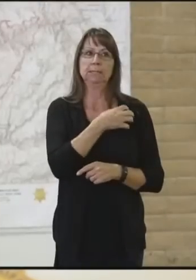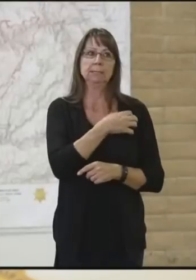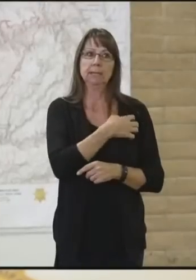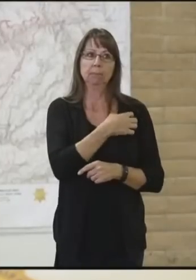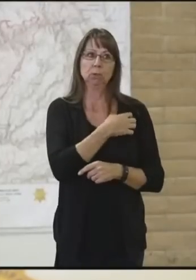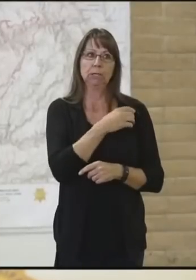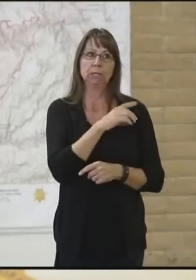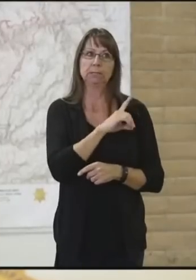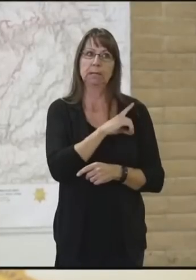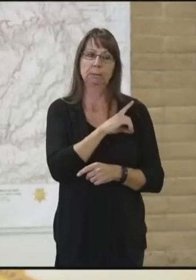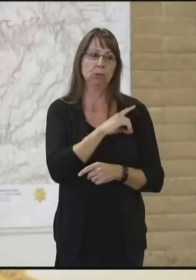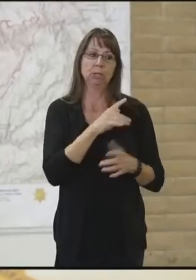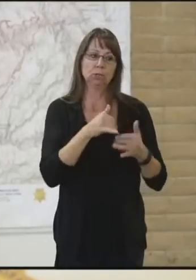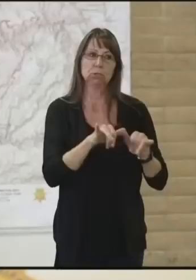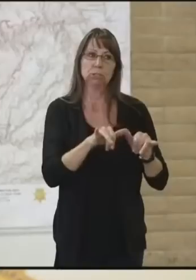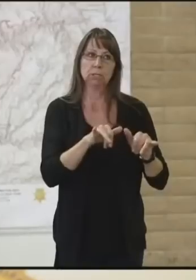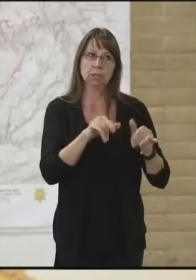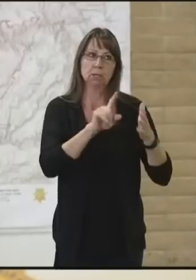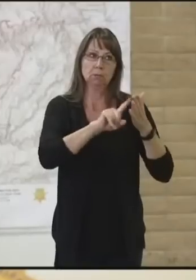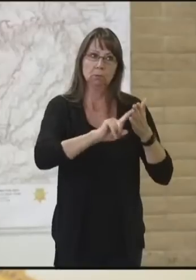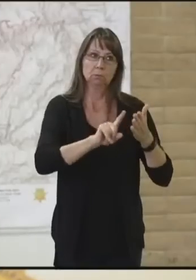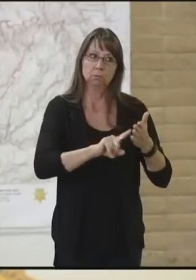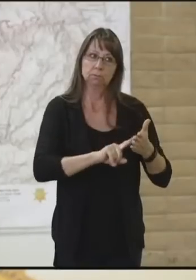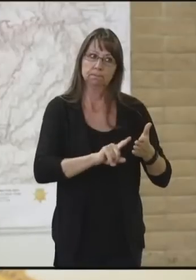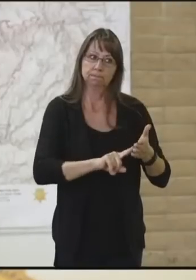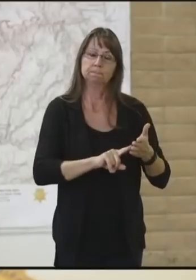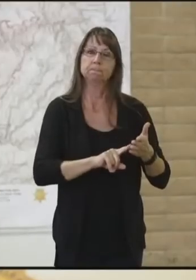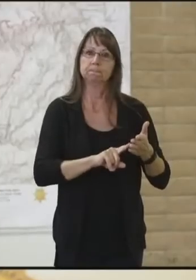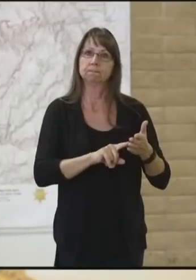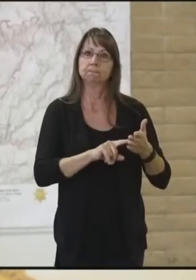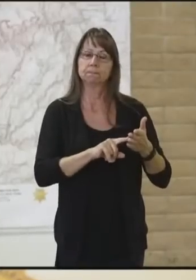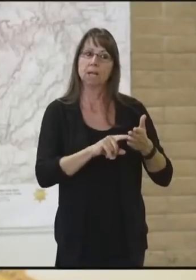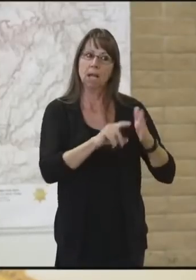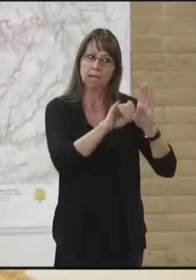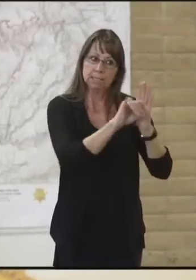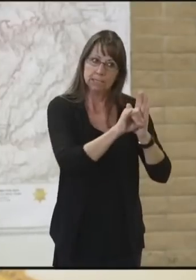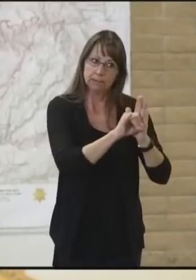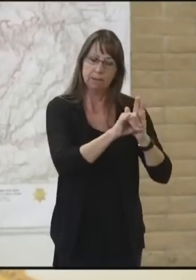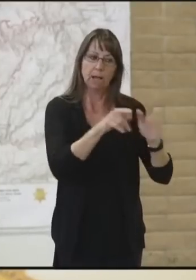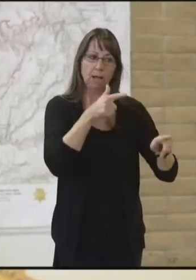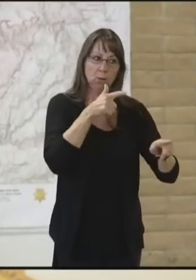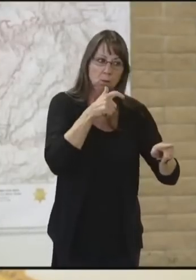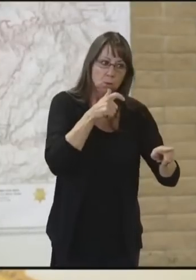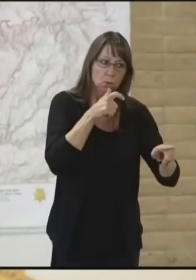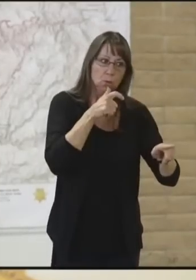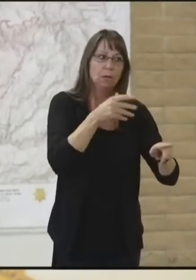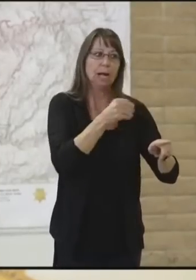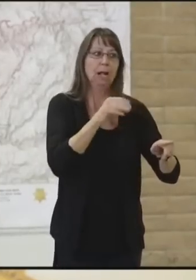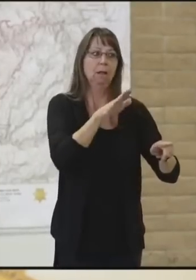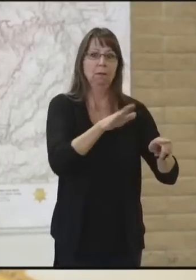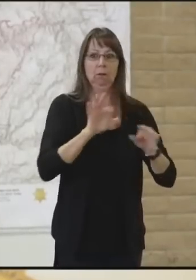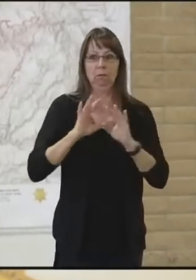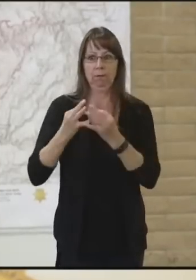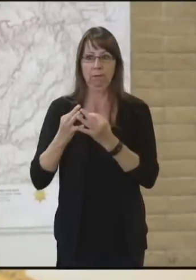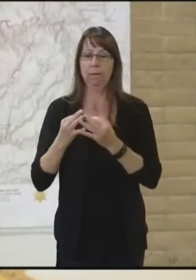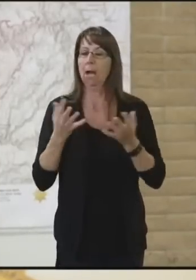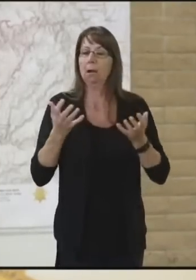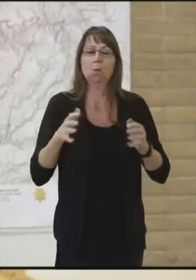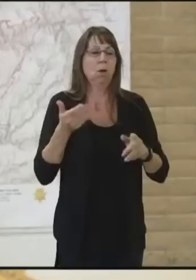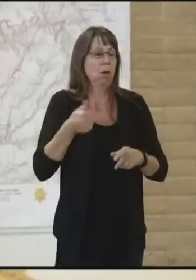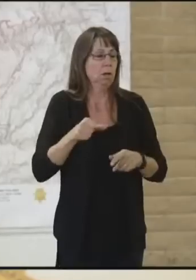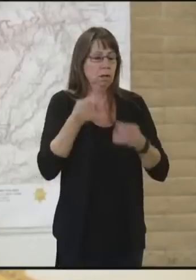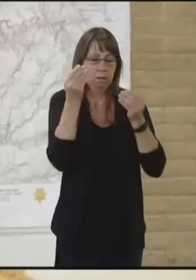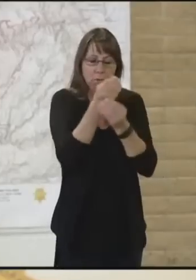gather information, positively identifying the remains that they got and notifying next of kin. I don't want any information to come out